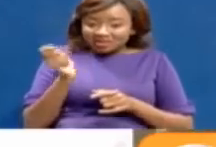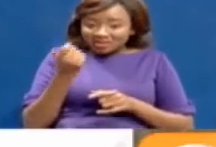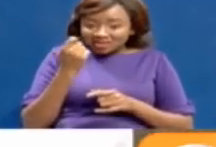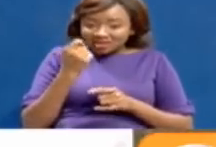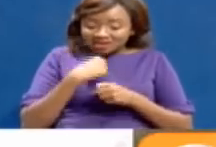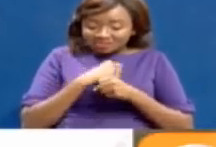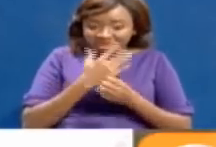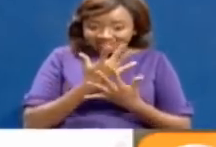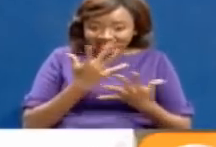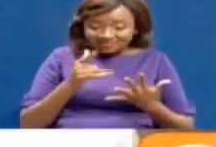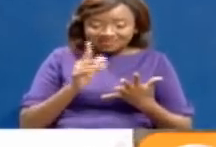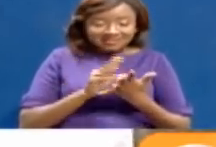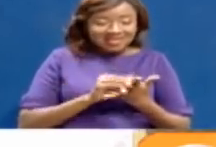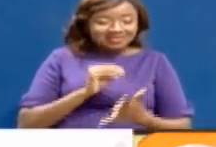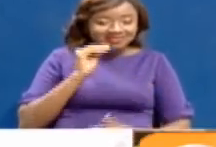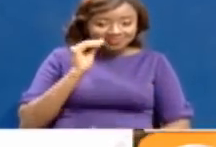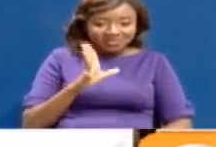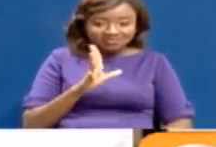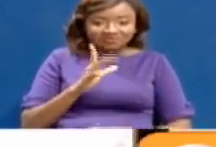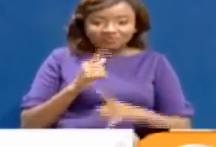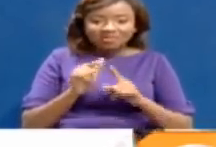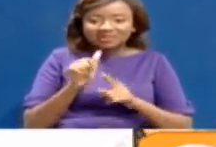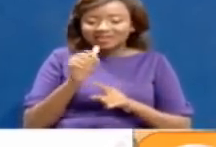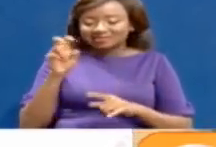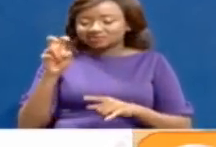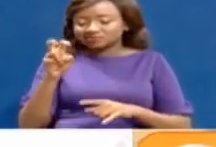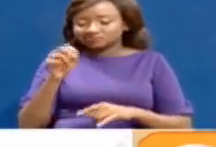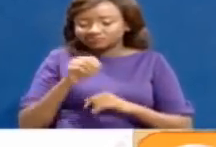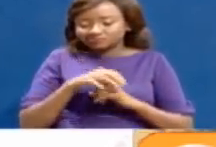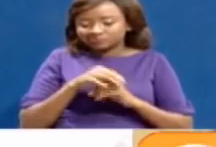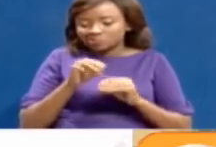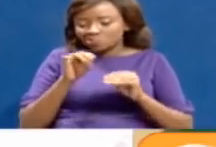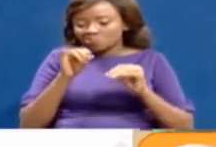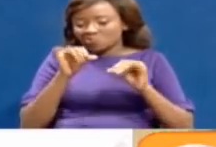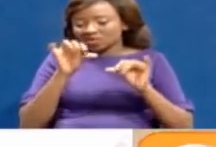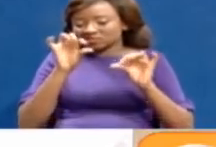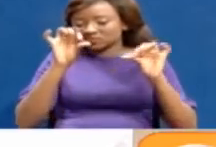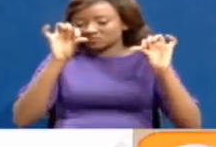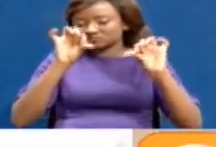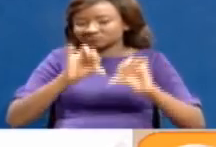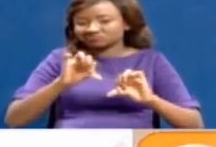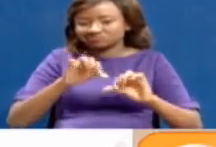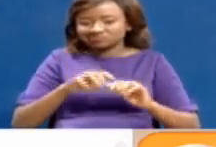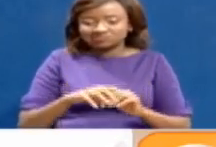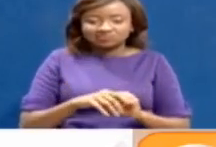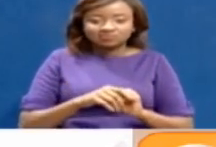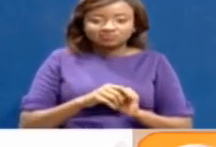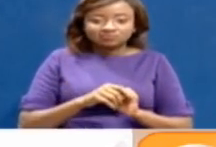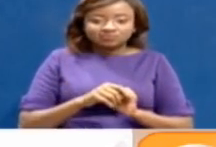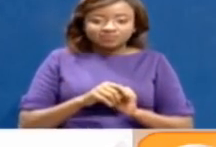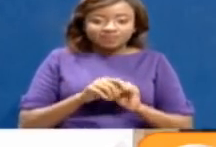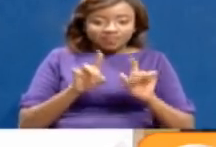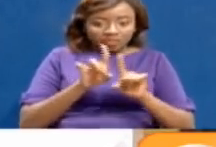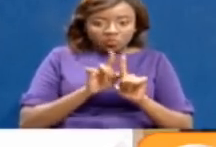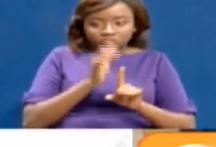imports, but also considered by some of inferior quality as compared to what is imported. With the disruptions of global